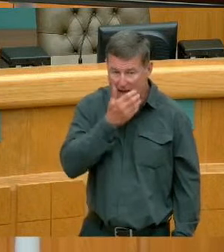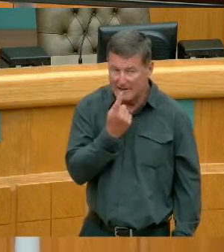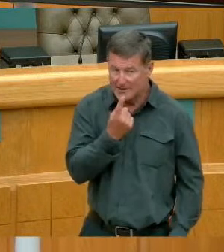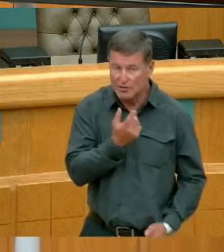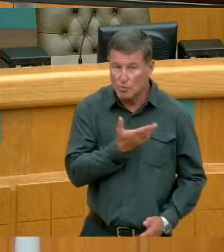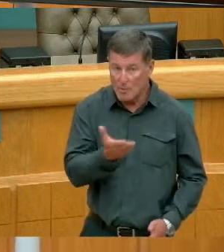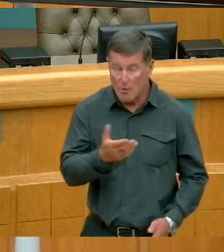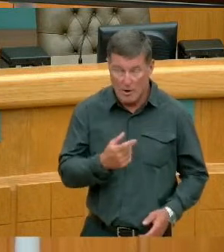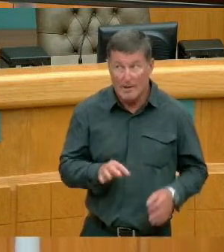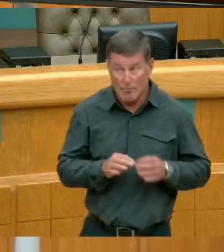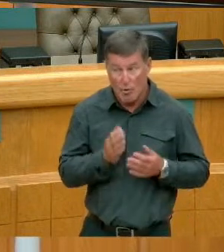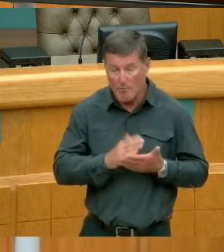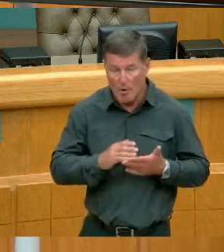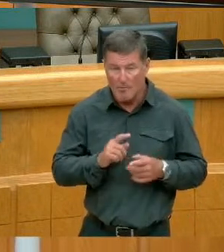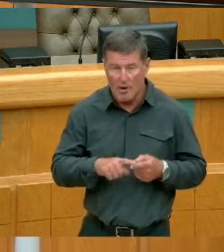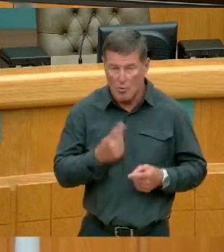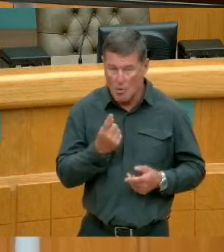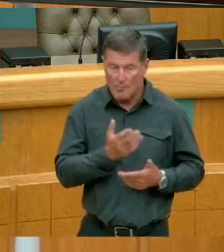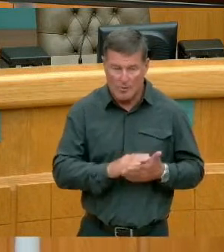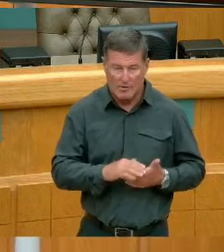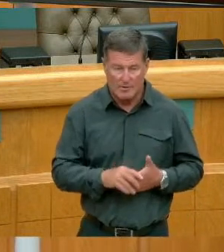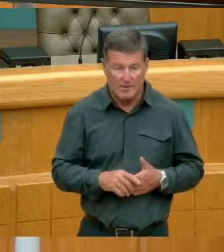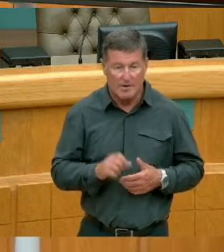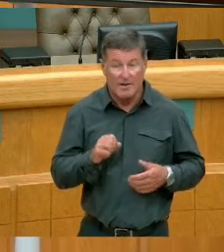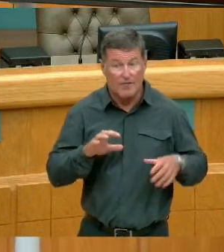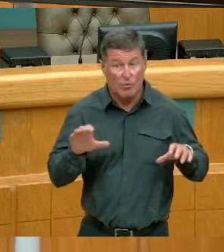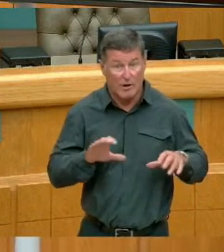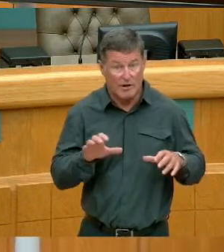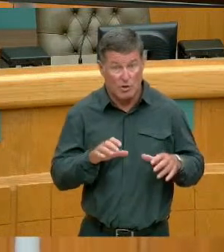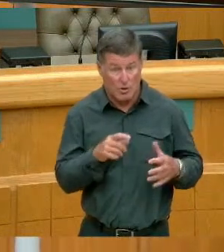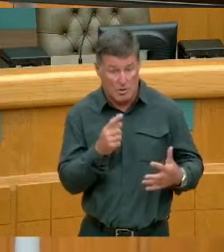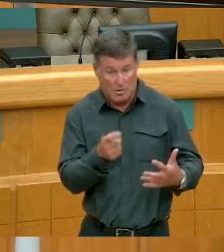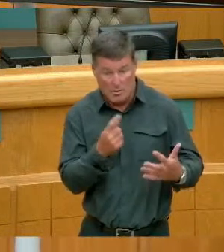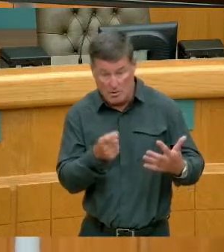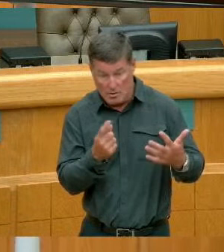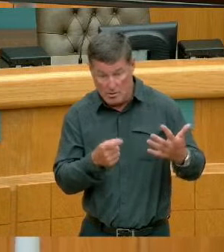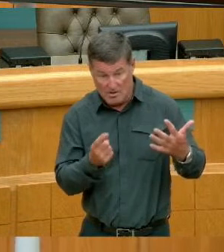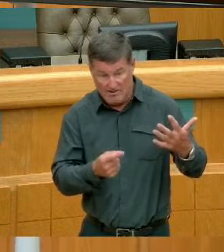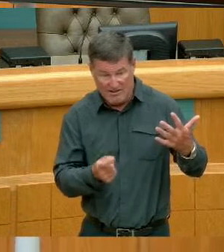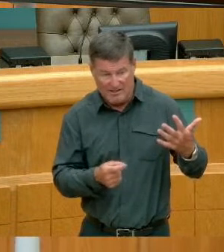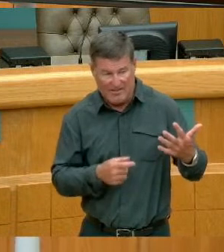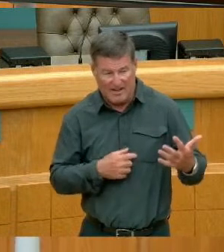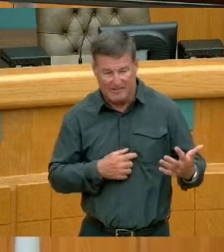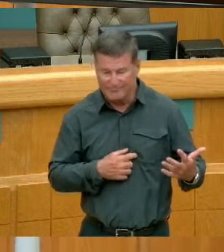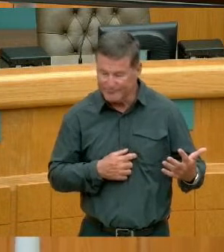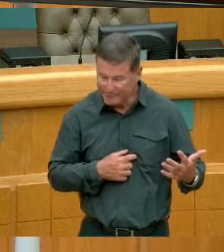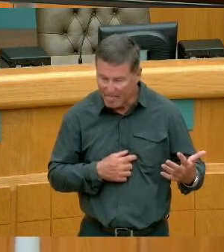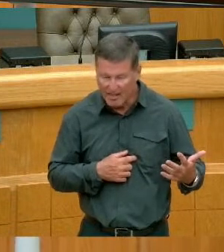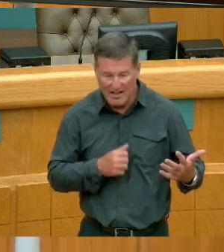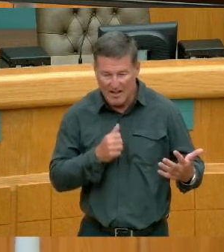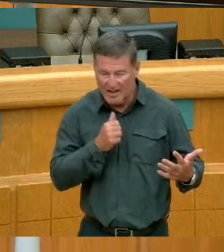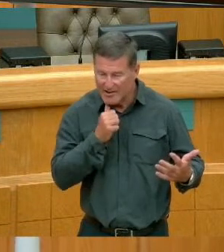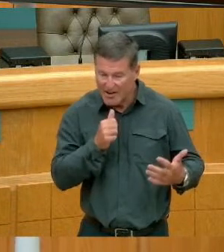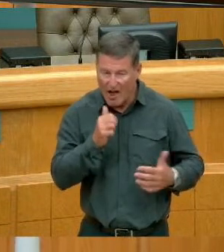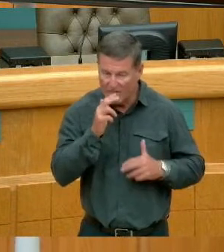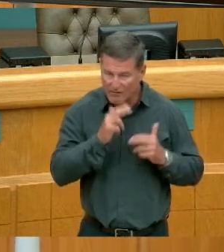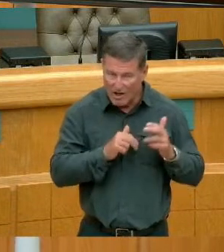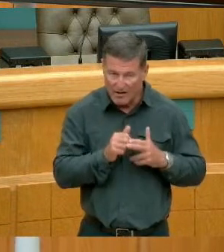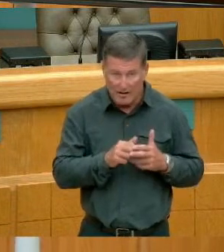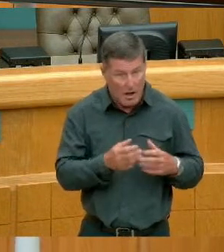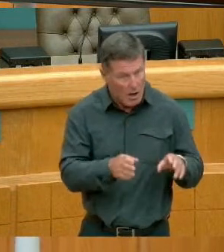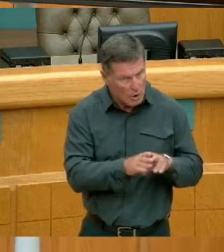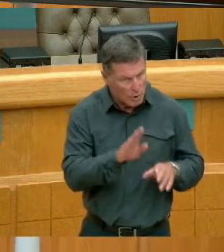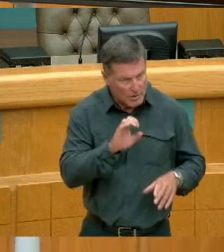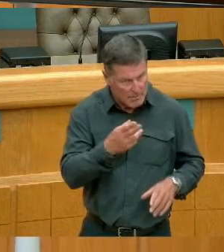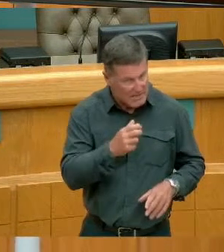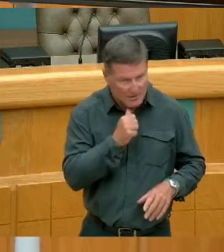but it's a huge element. And we think by doing all of these things that are so unpleasant, including closing our beaches, that we can make a